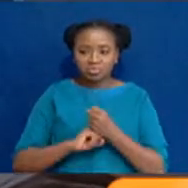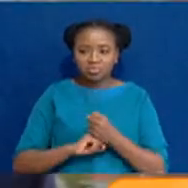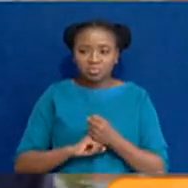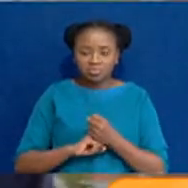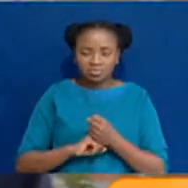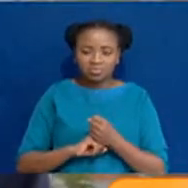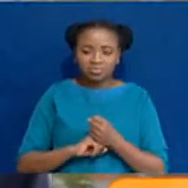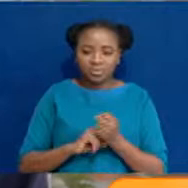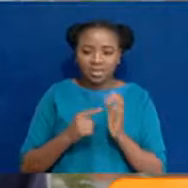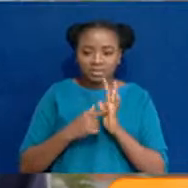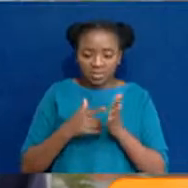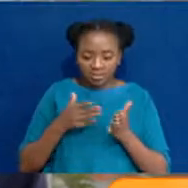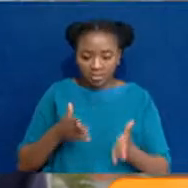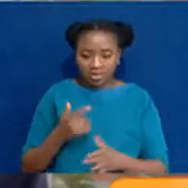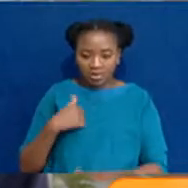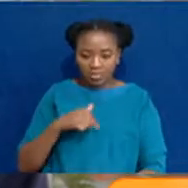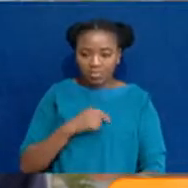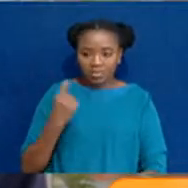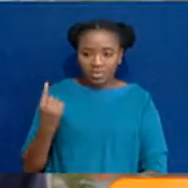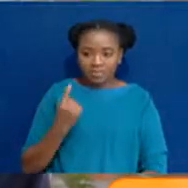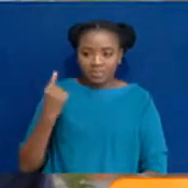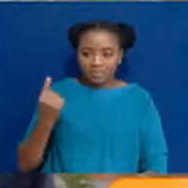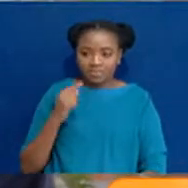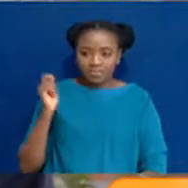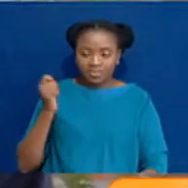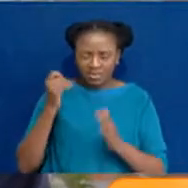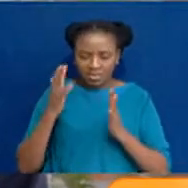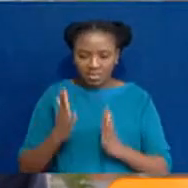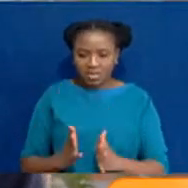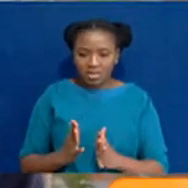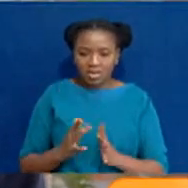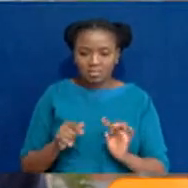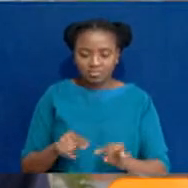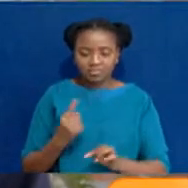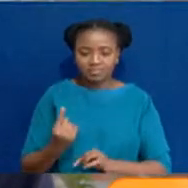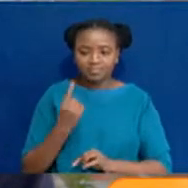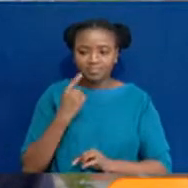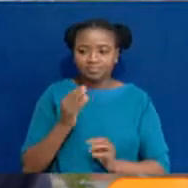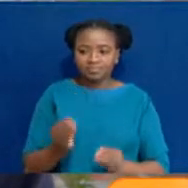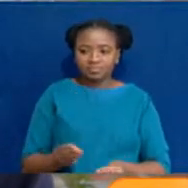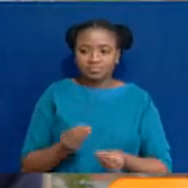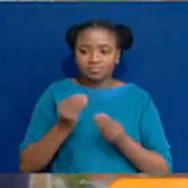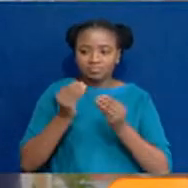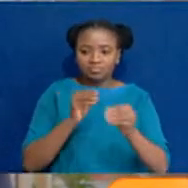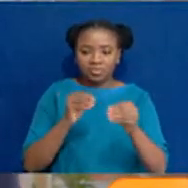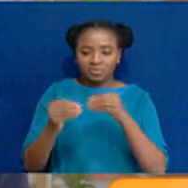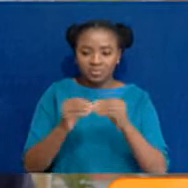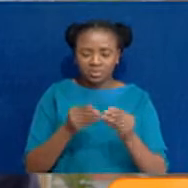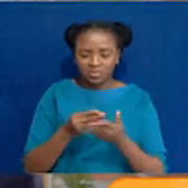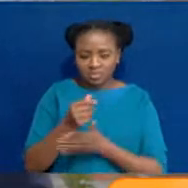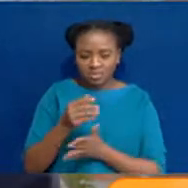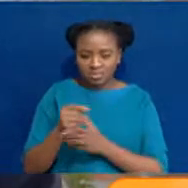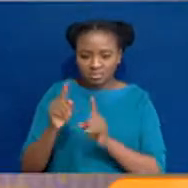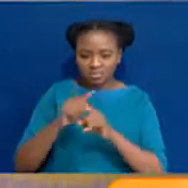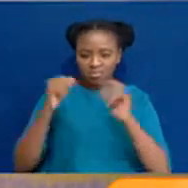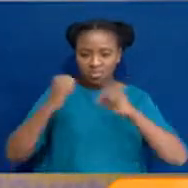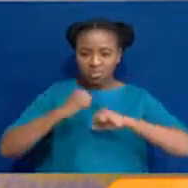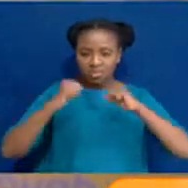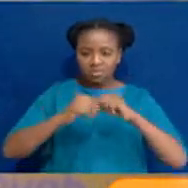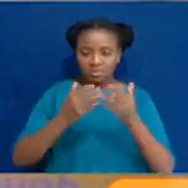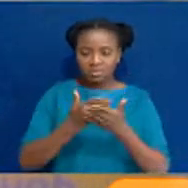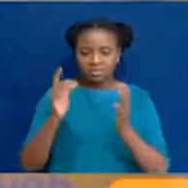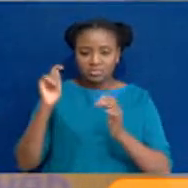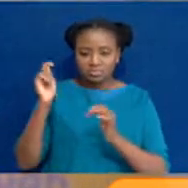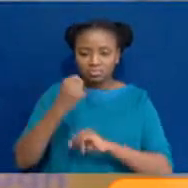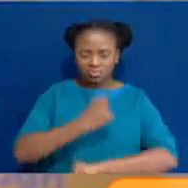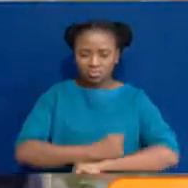Kenya, purely service-based company offering, you know, flexible payments and income share agreements to schools. In